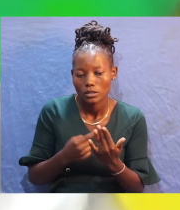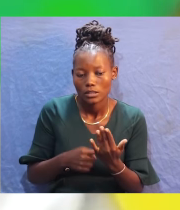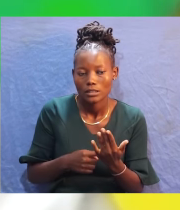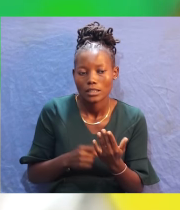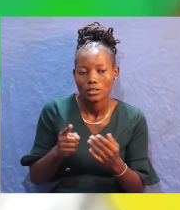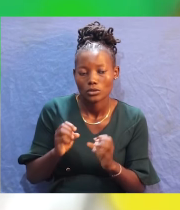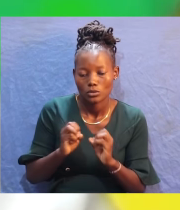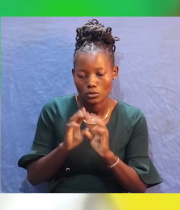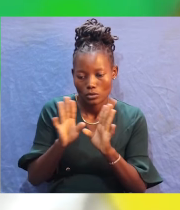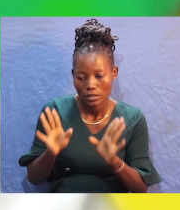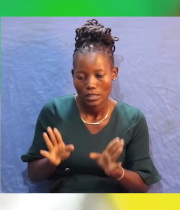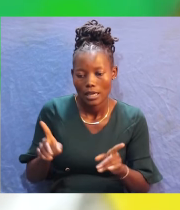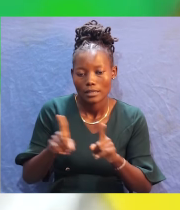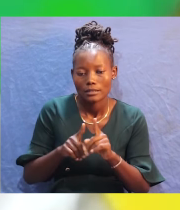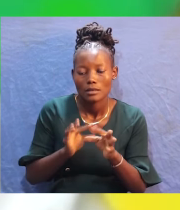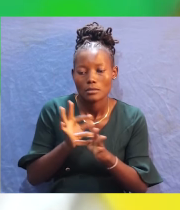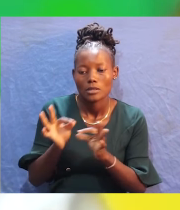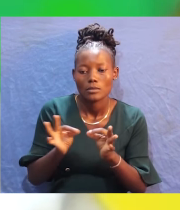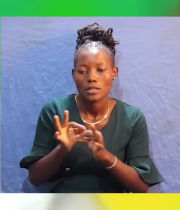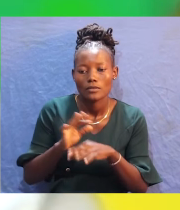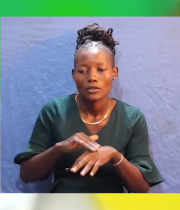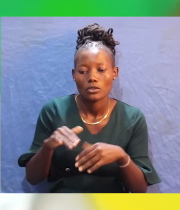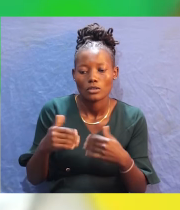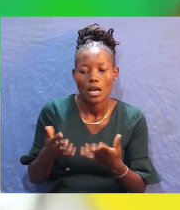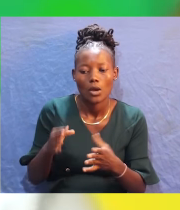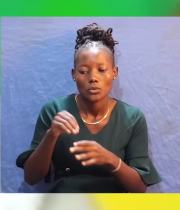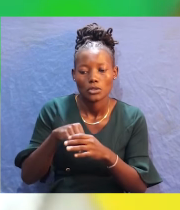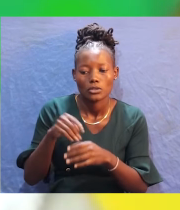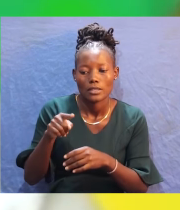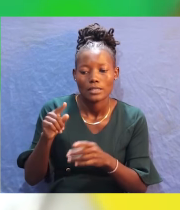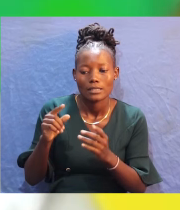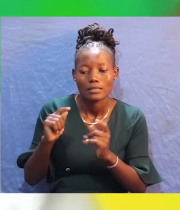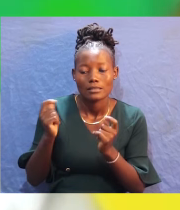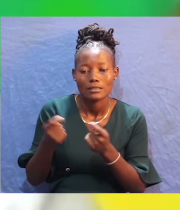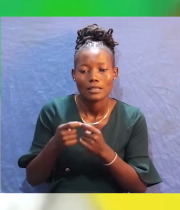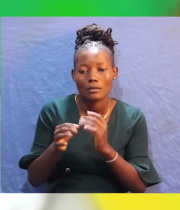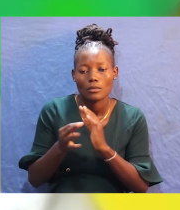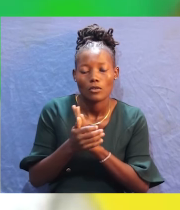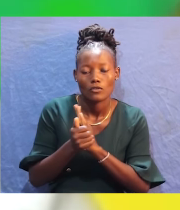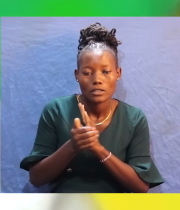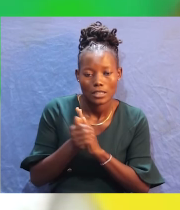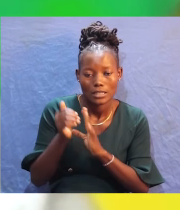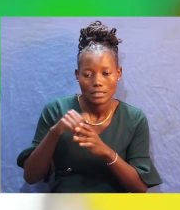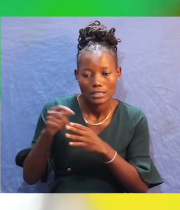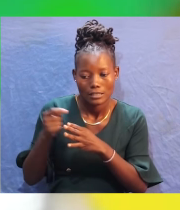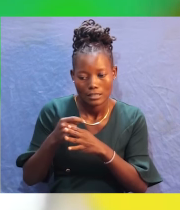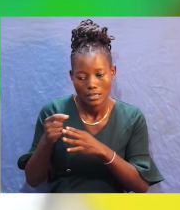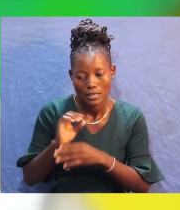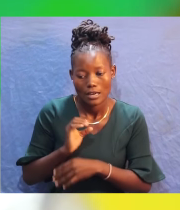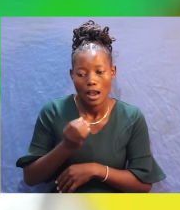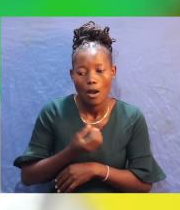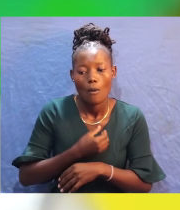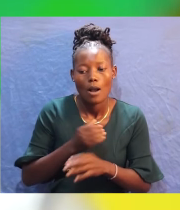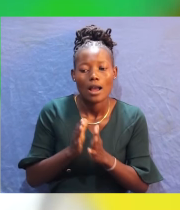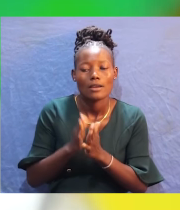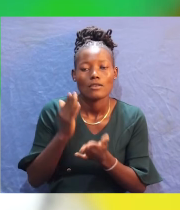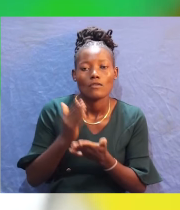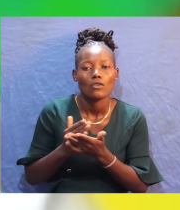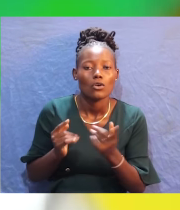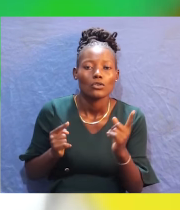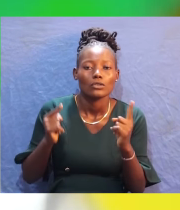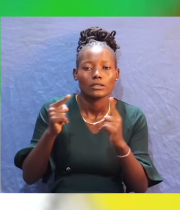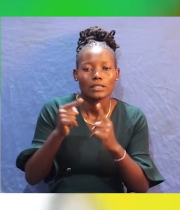elaborative and quite specific on how to include these kind of skills in our trainings, and of course the objectives